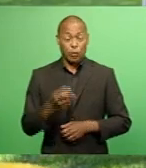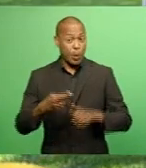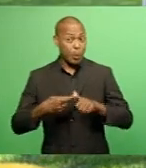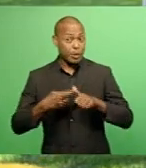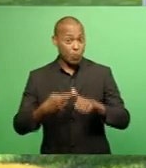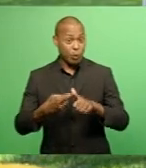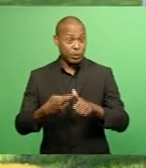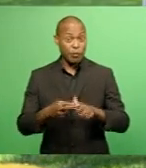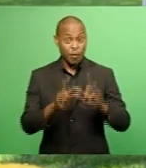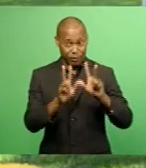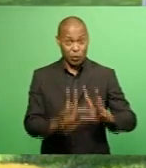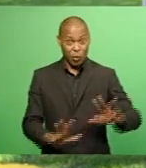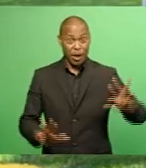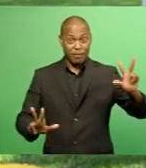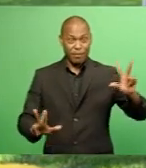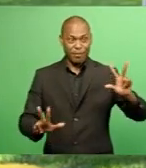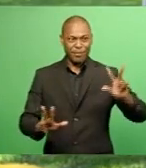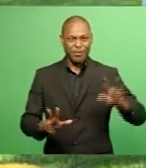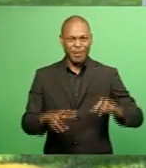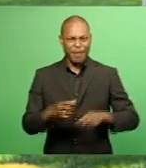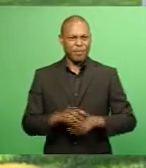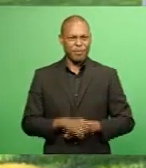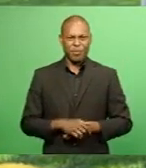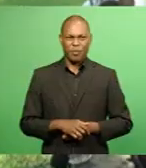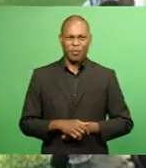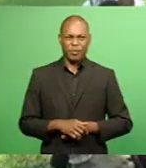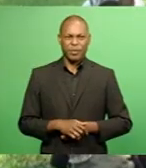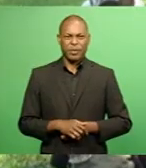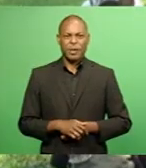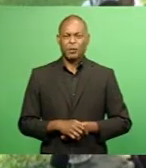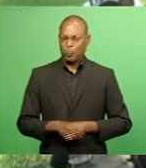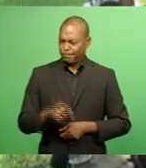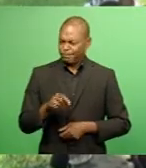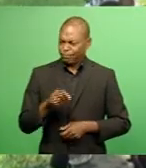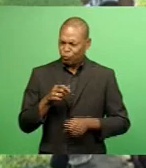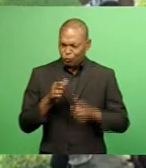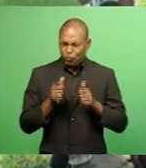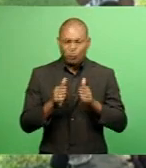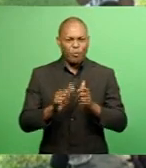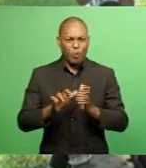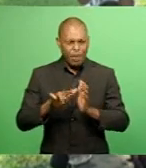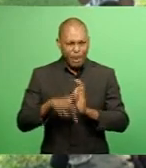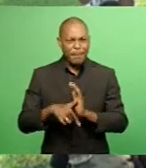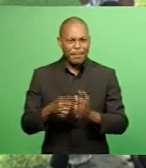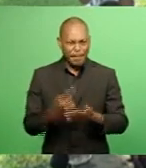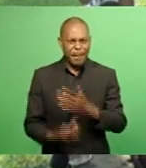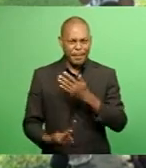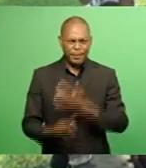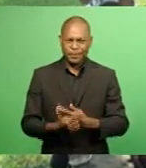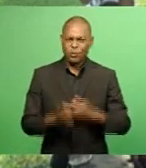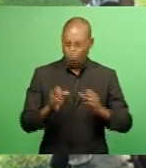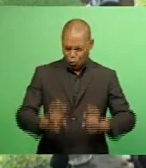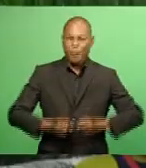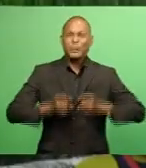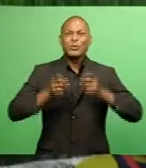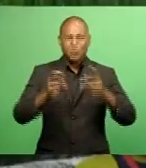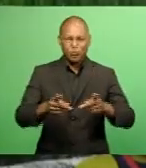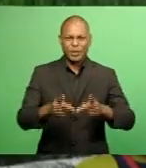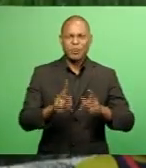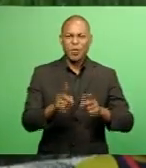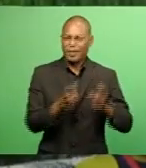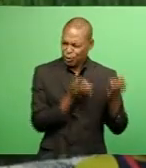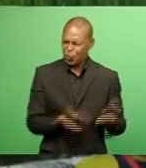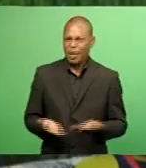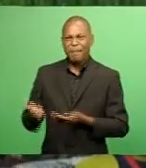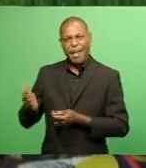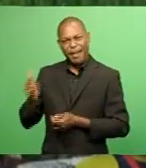it's been overwhelming, it's been out of our control, and so this is a good time. And this walk will be a great opportunity to give back to the people